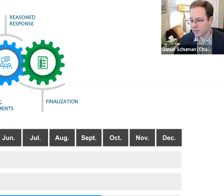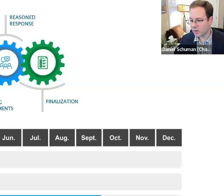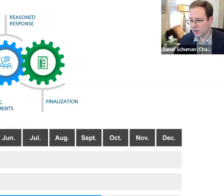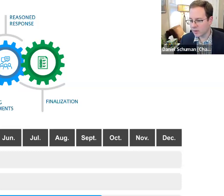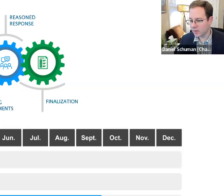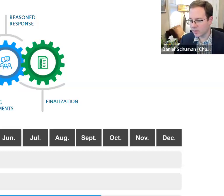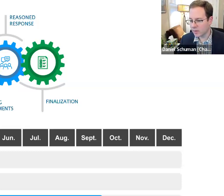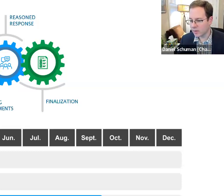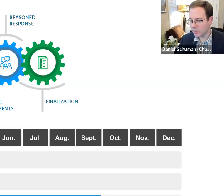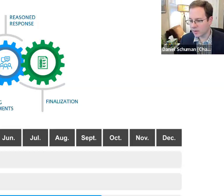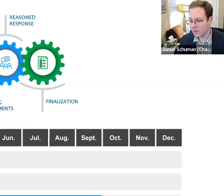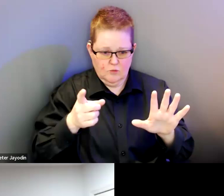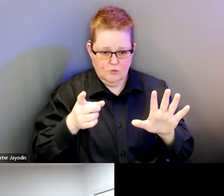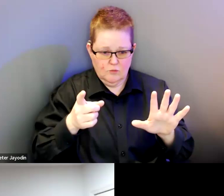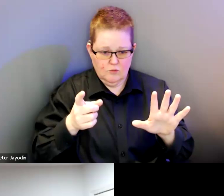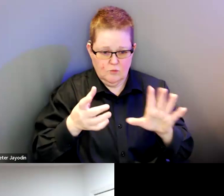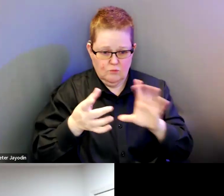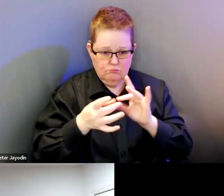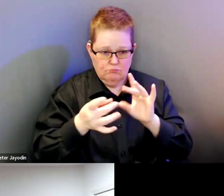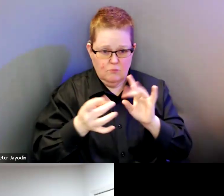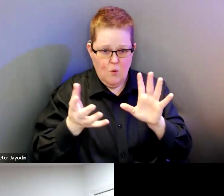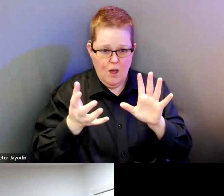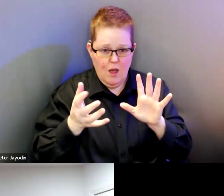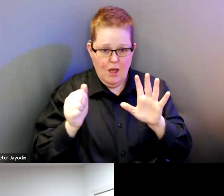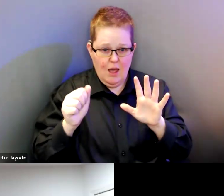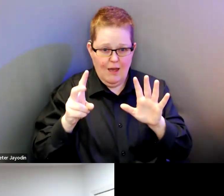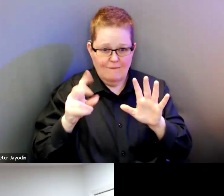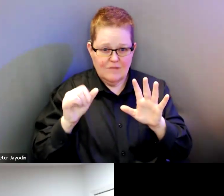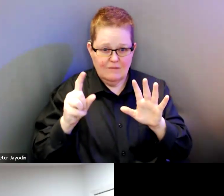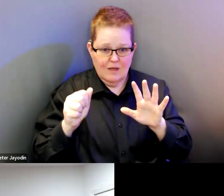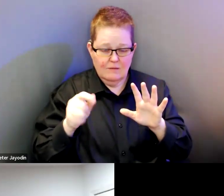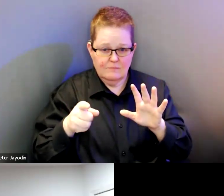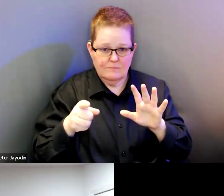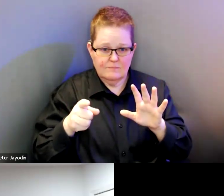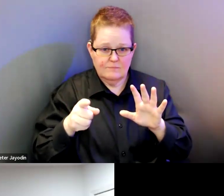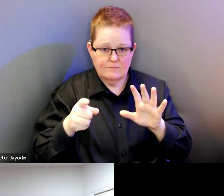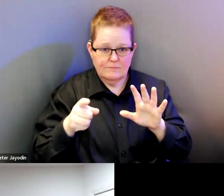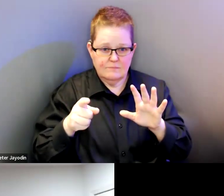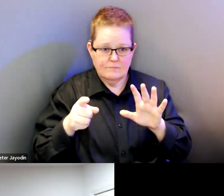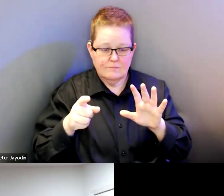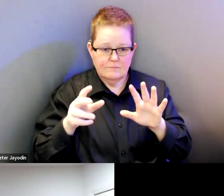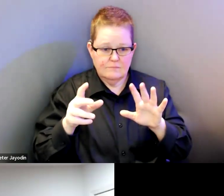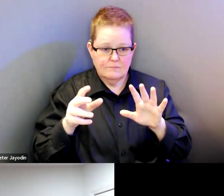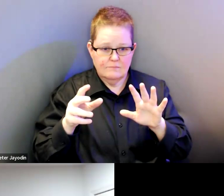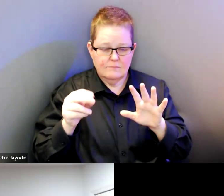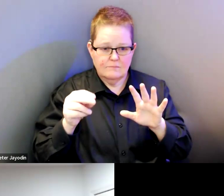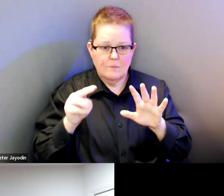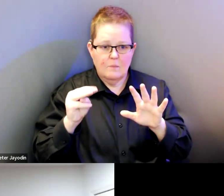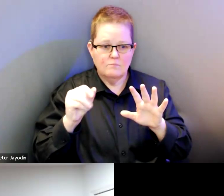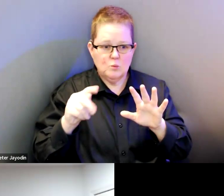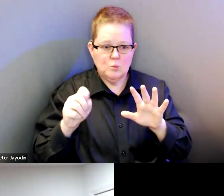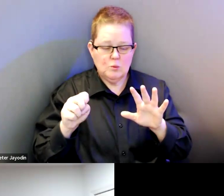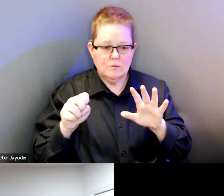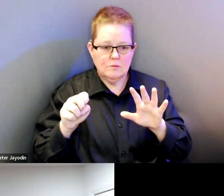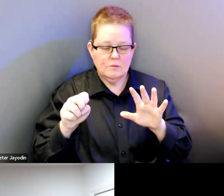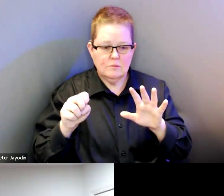coming off? Did you have something? You're on mute, my friend. You're on, you have to unmute. I was going to